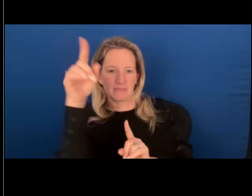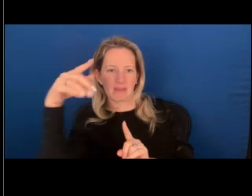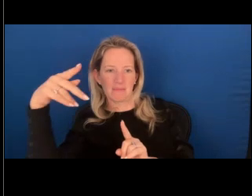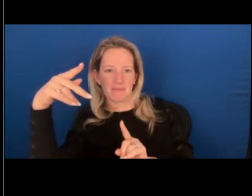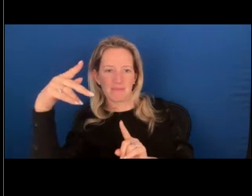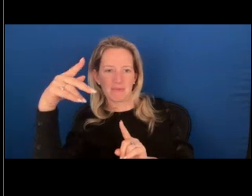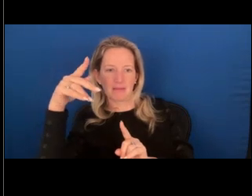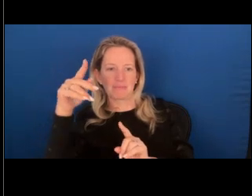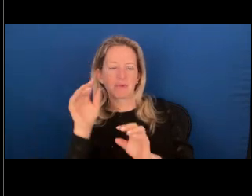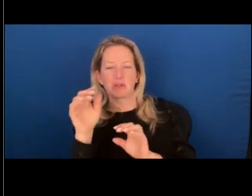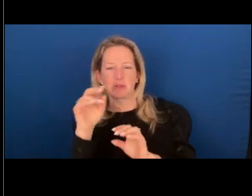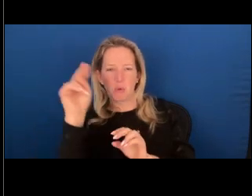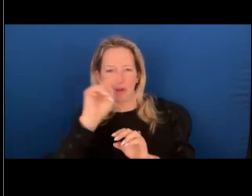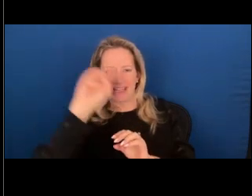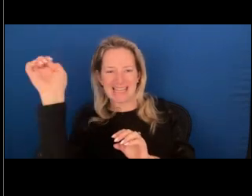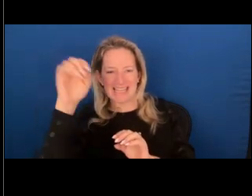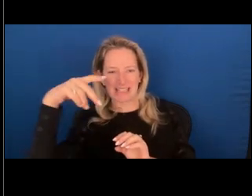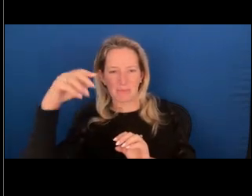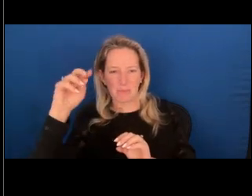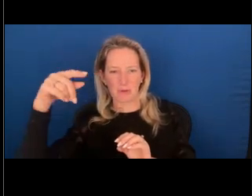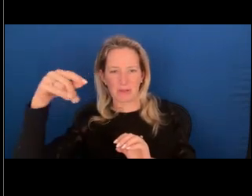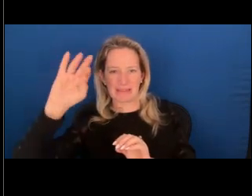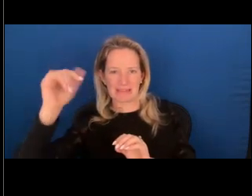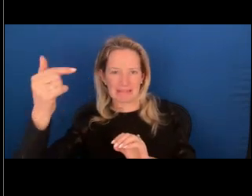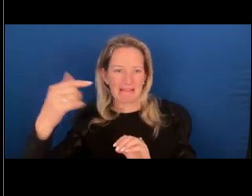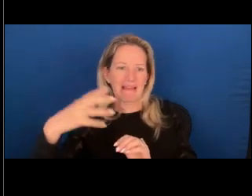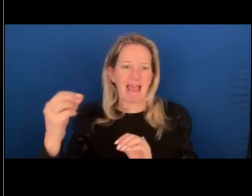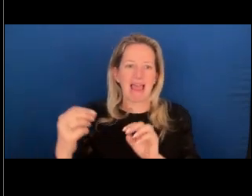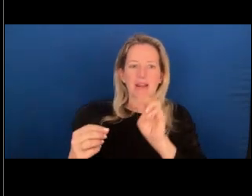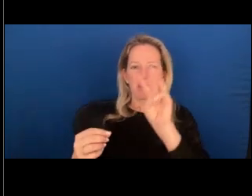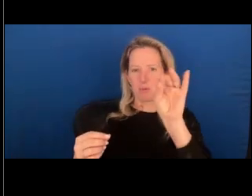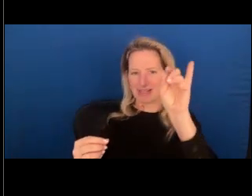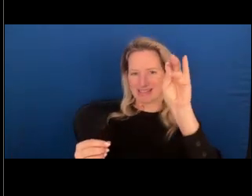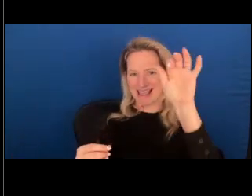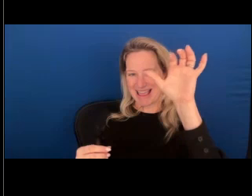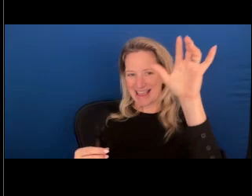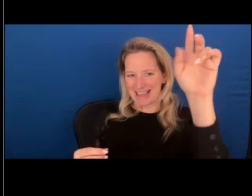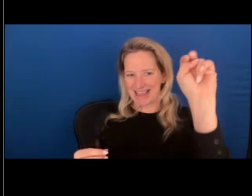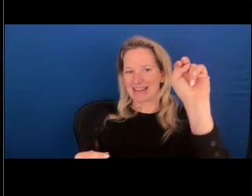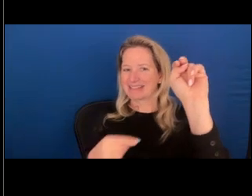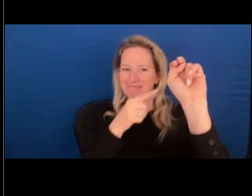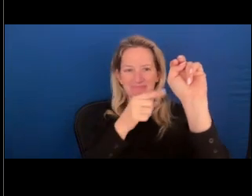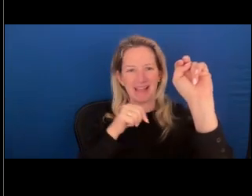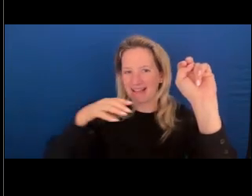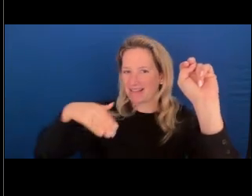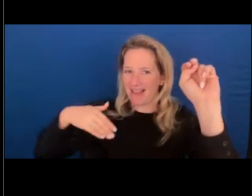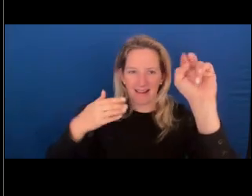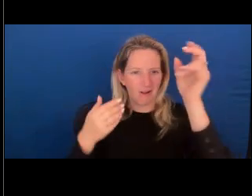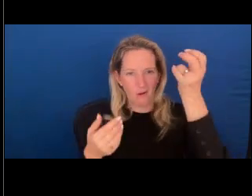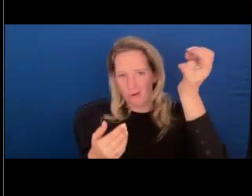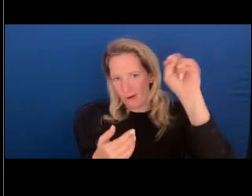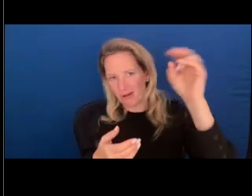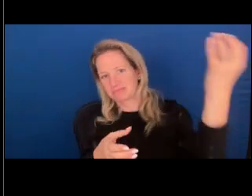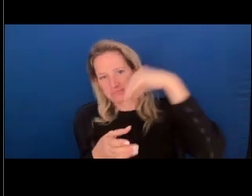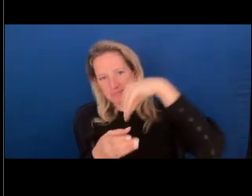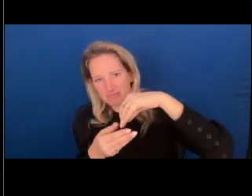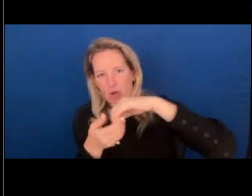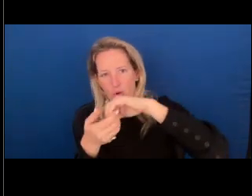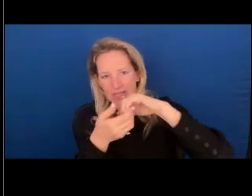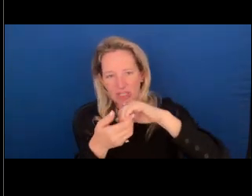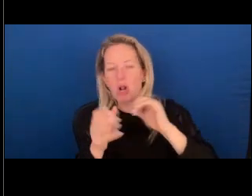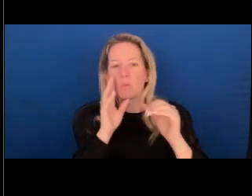Creek Environmental in the west. We have friends of Wissahickon who are not on the coalition but are going to be a part of the grant eventually. I've spoken